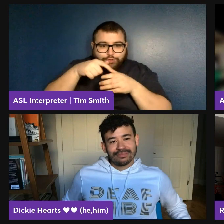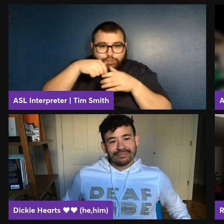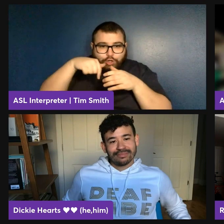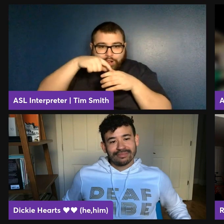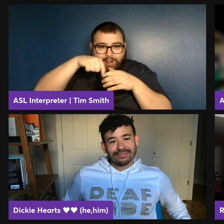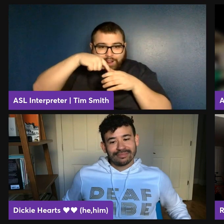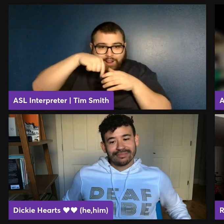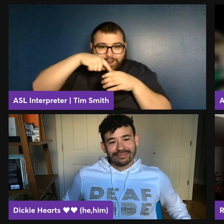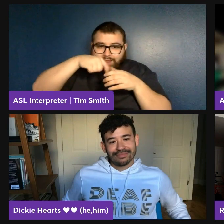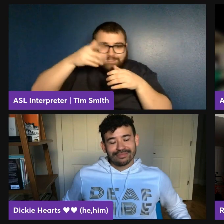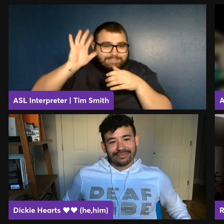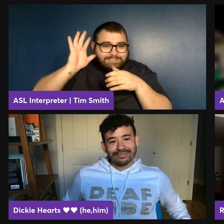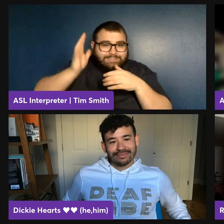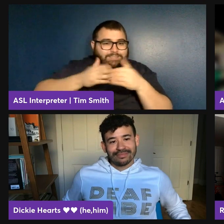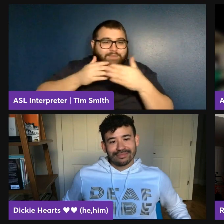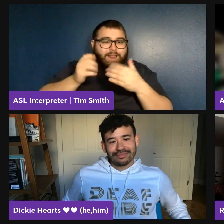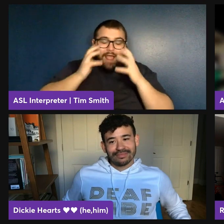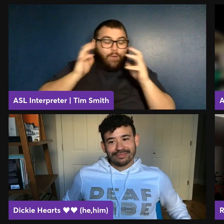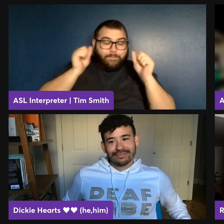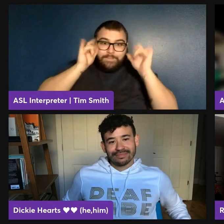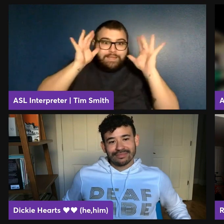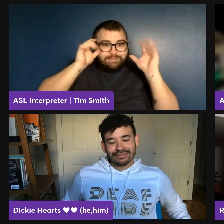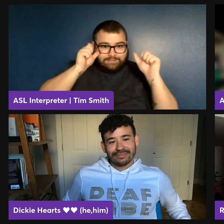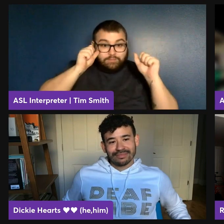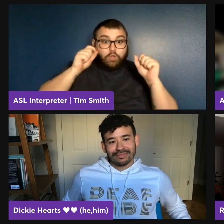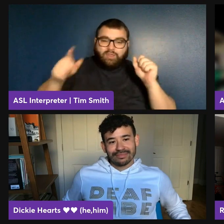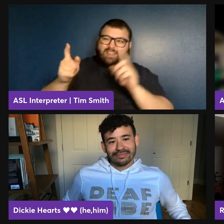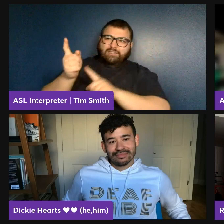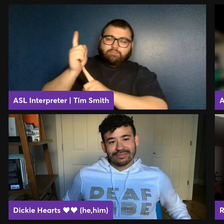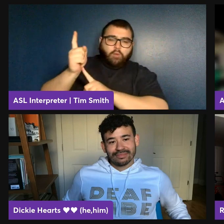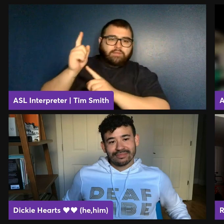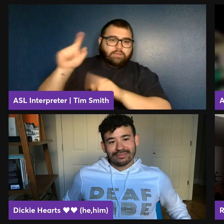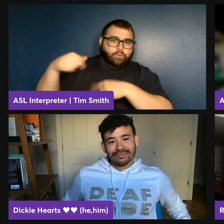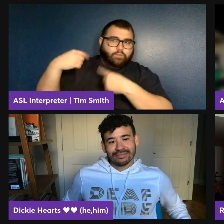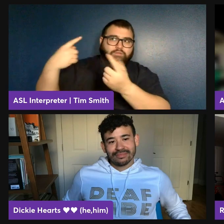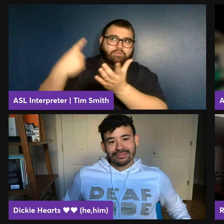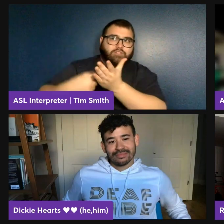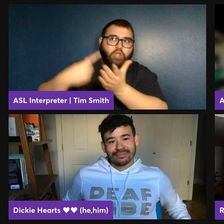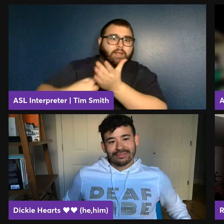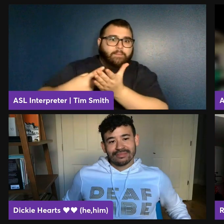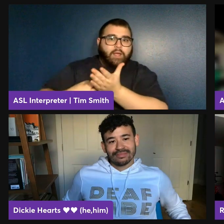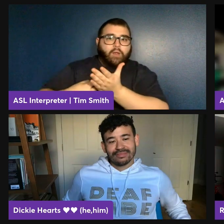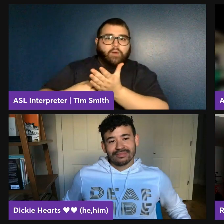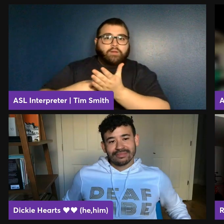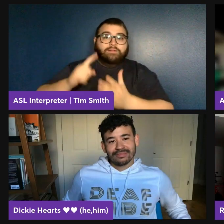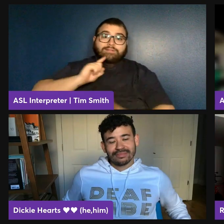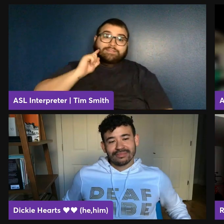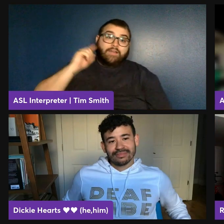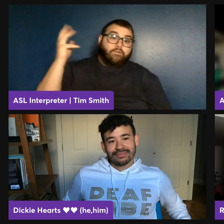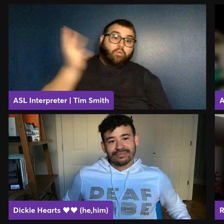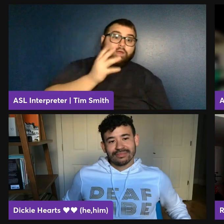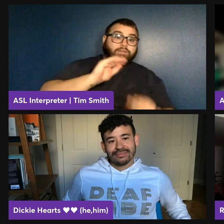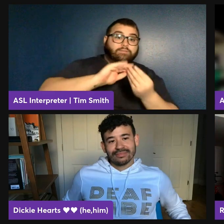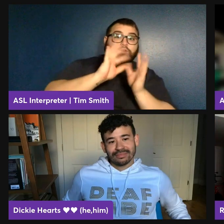That's right. So the watershed moments that we've been talking about, Deaf West Spring Awakening was 2015,